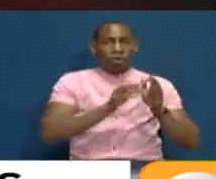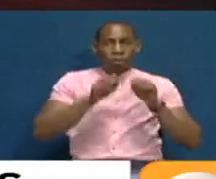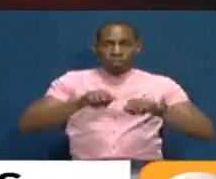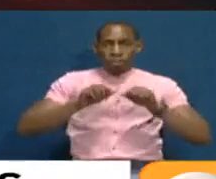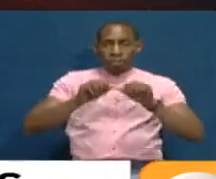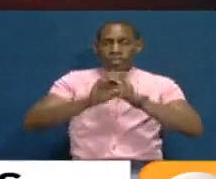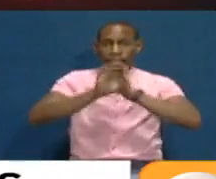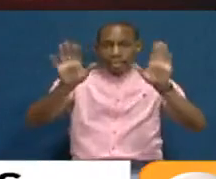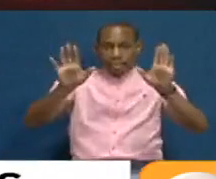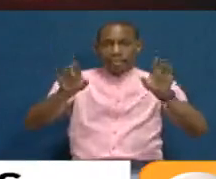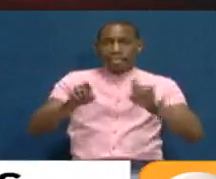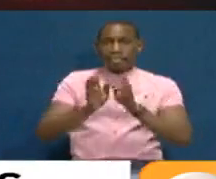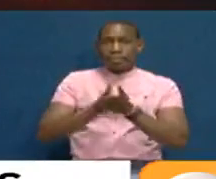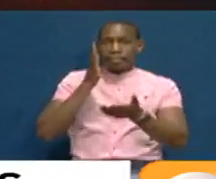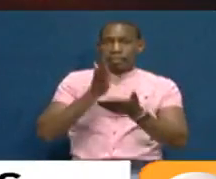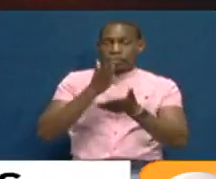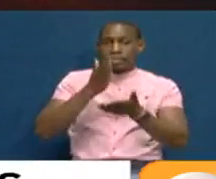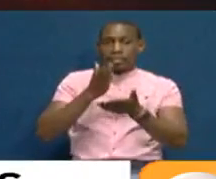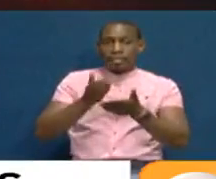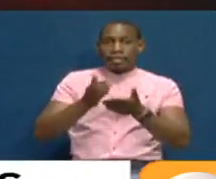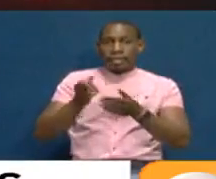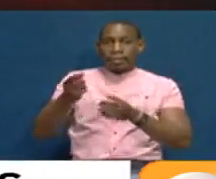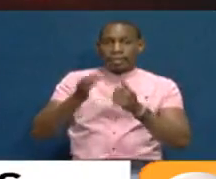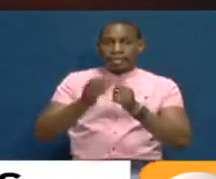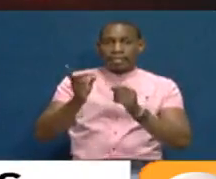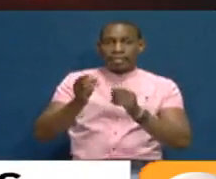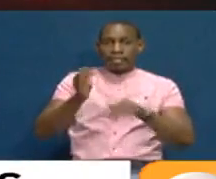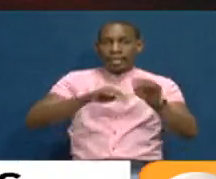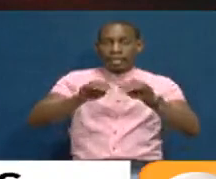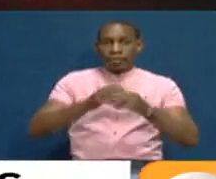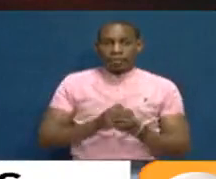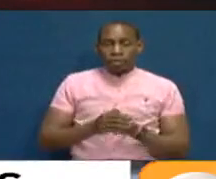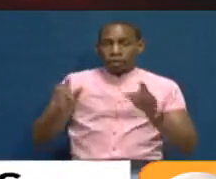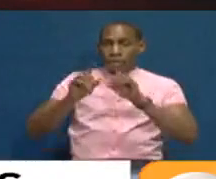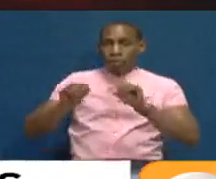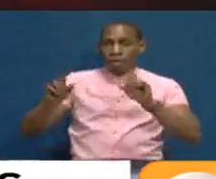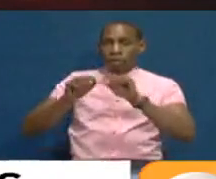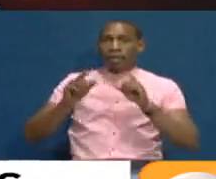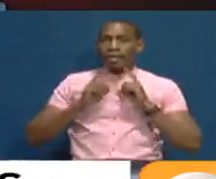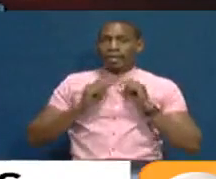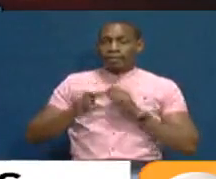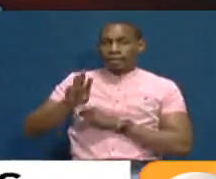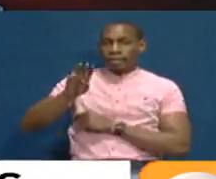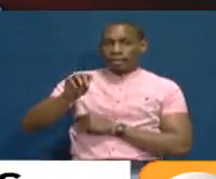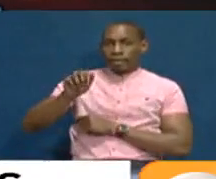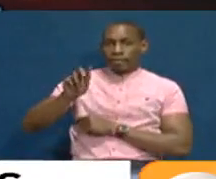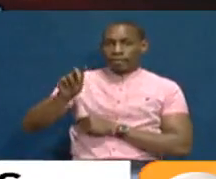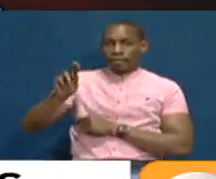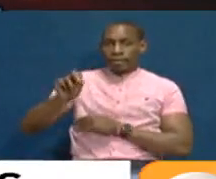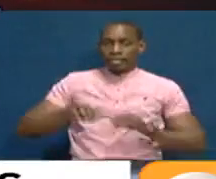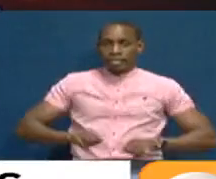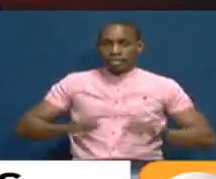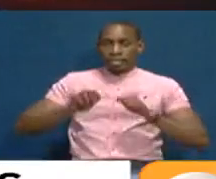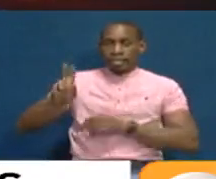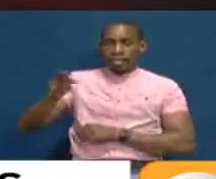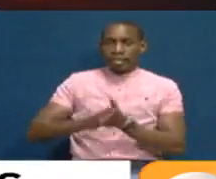maintain transparency and credibility of the August 8th polls. According to Reverend Martin Kivuva, the chair of the Kenya